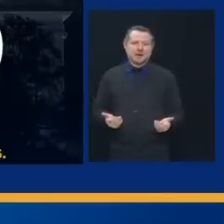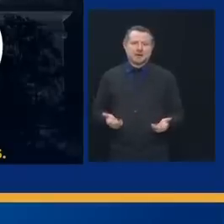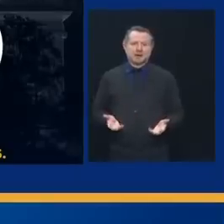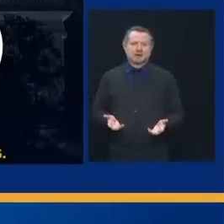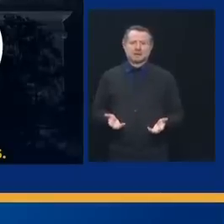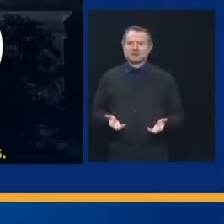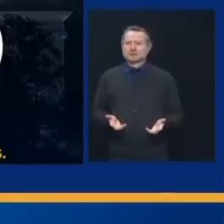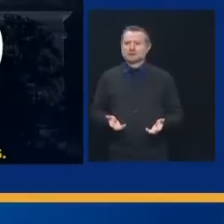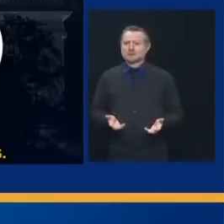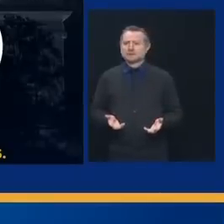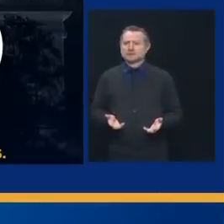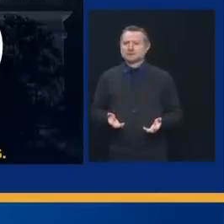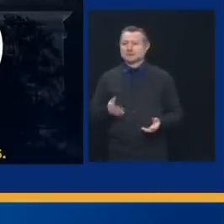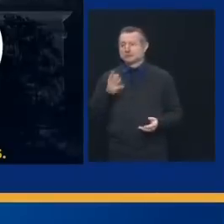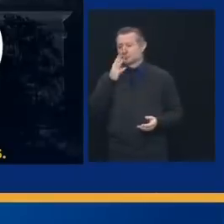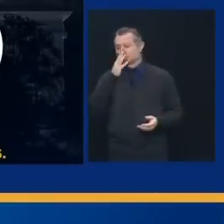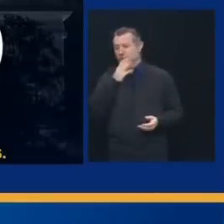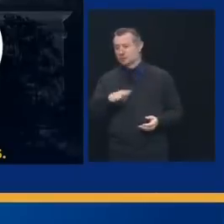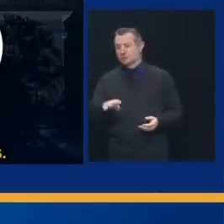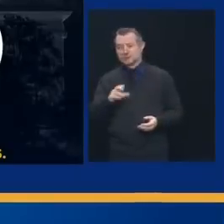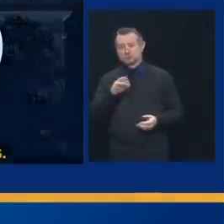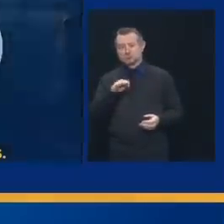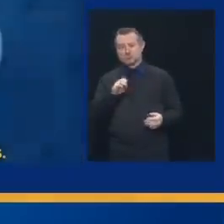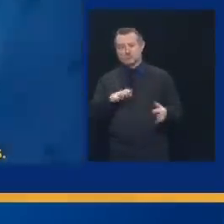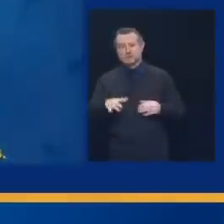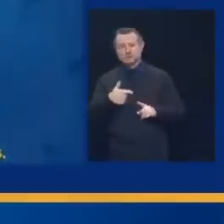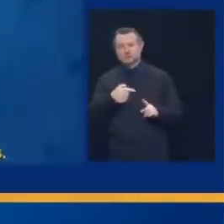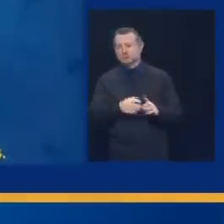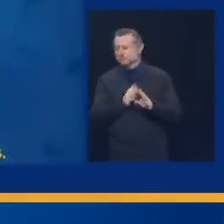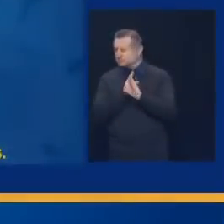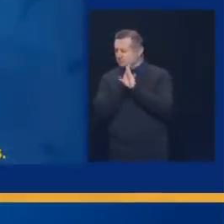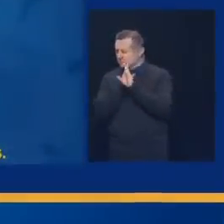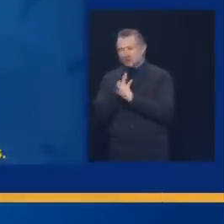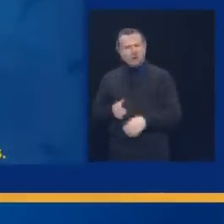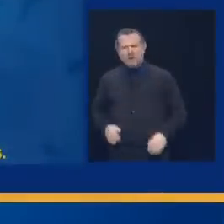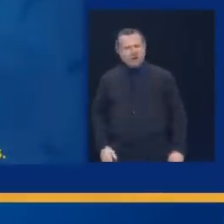shooting? It's a crime that occurred.